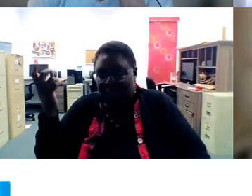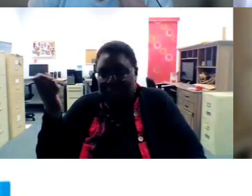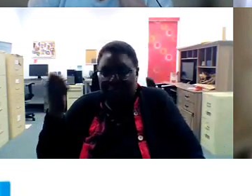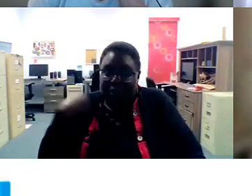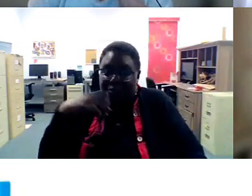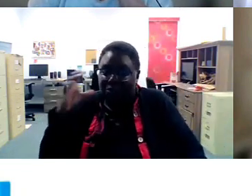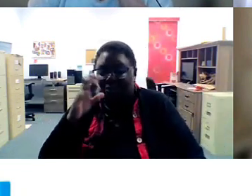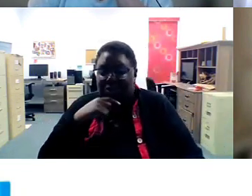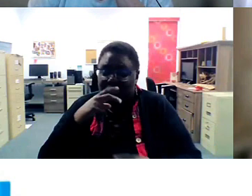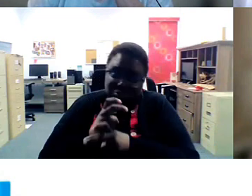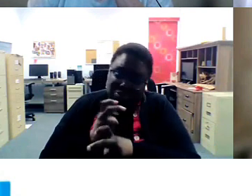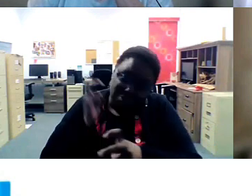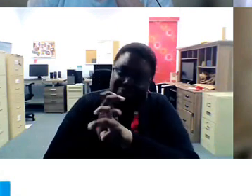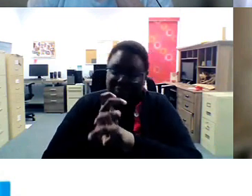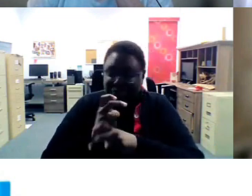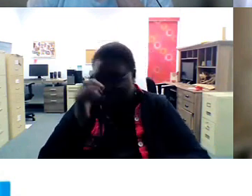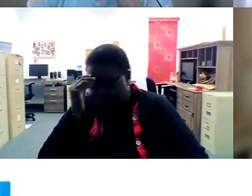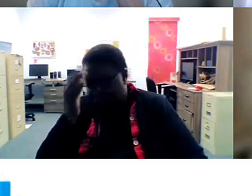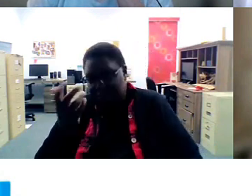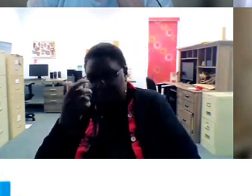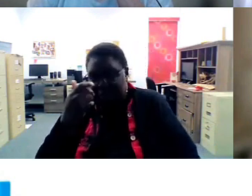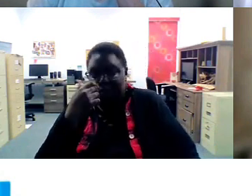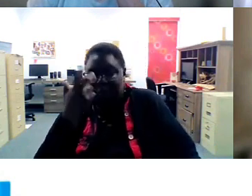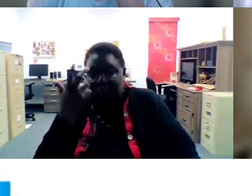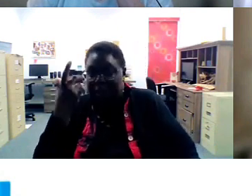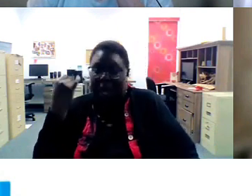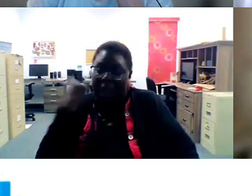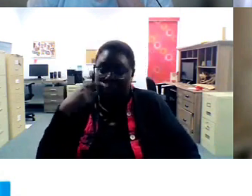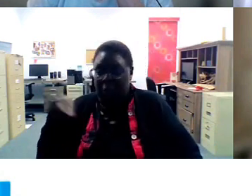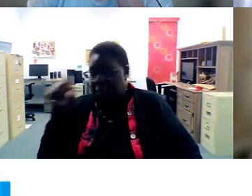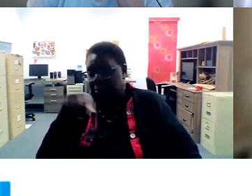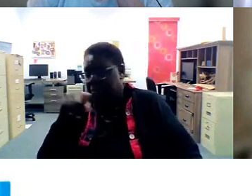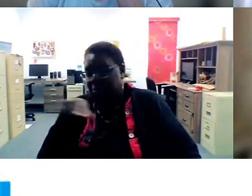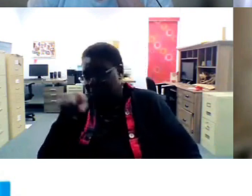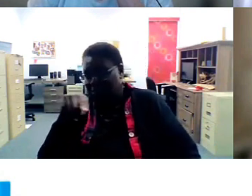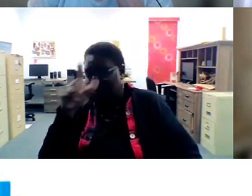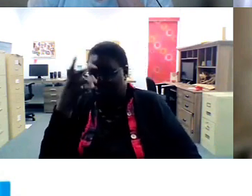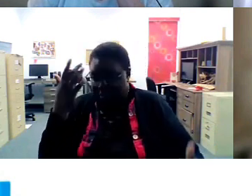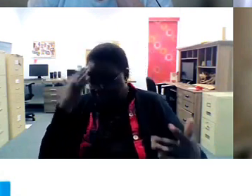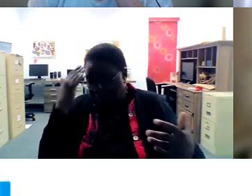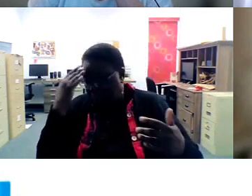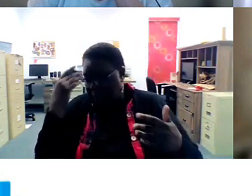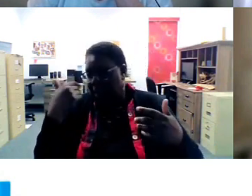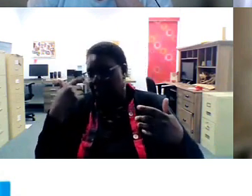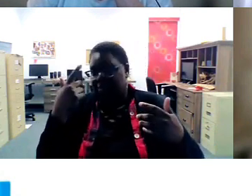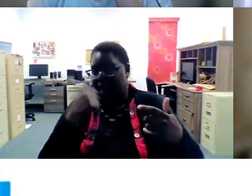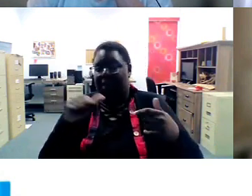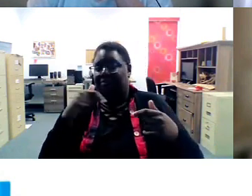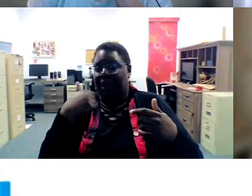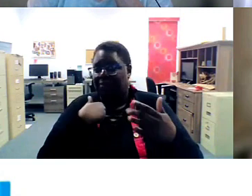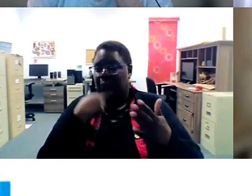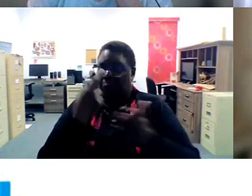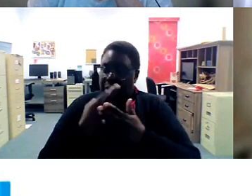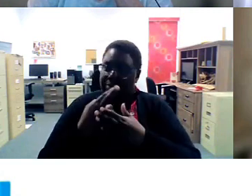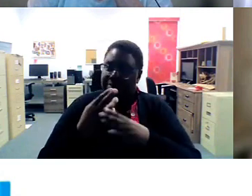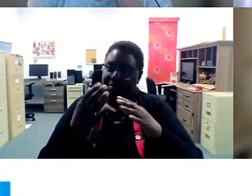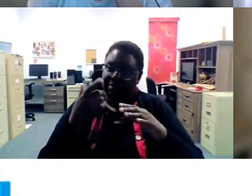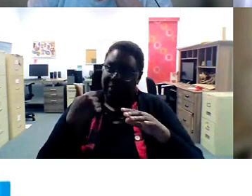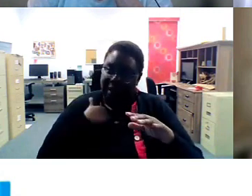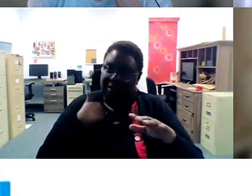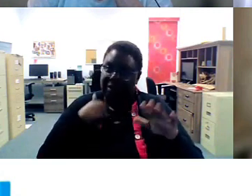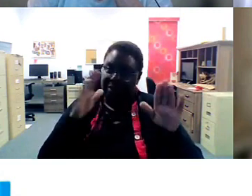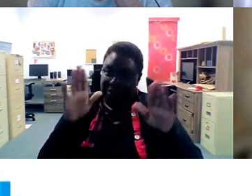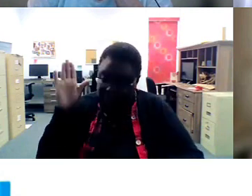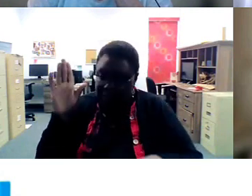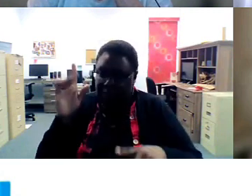that the text was very simple. And that has been a difficult thing. So I still haven't come across anything on the